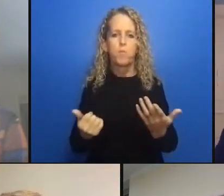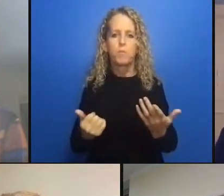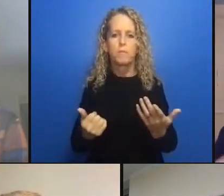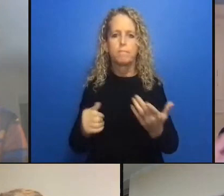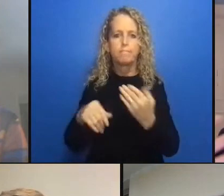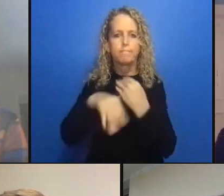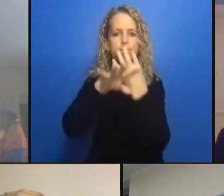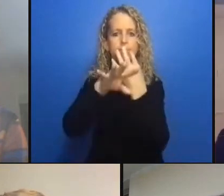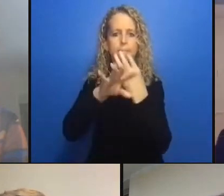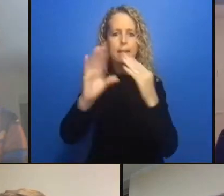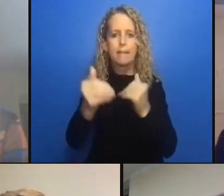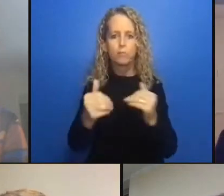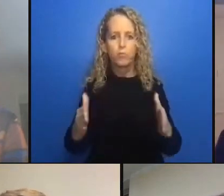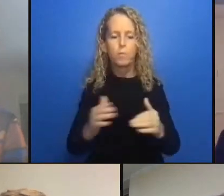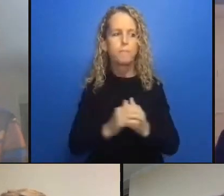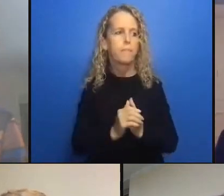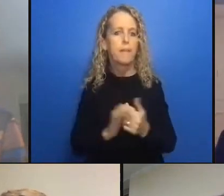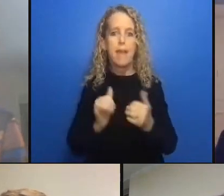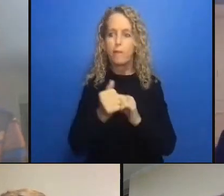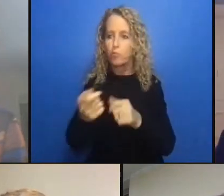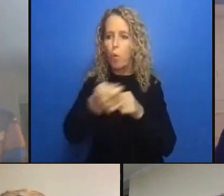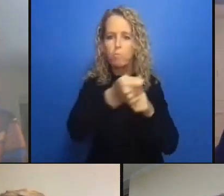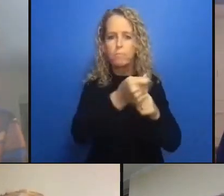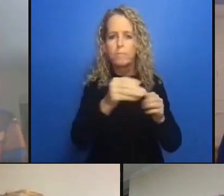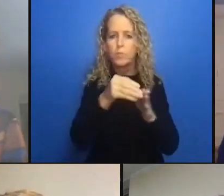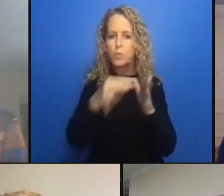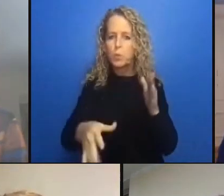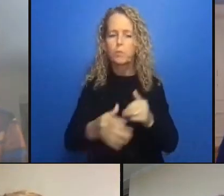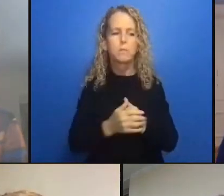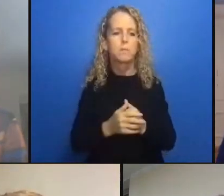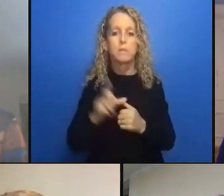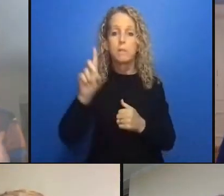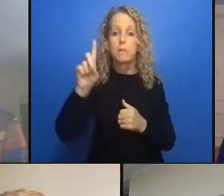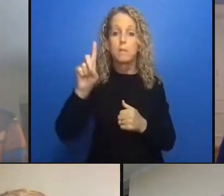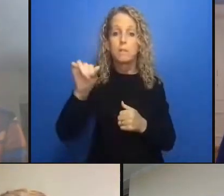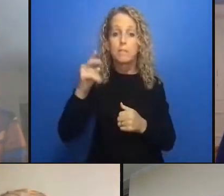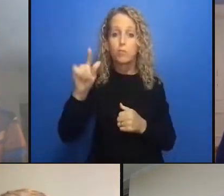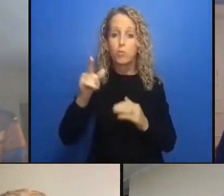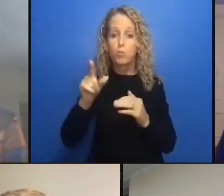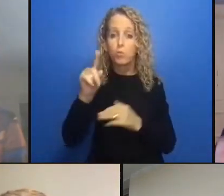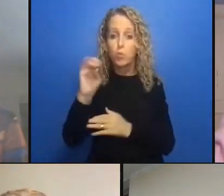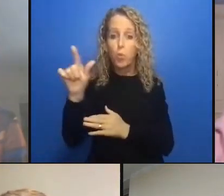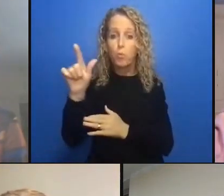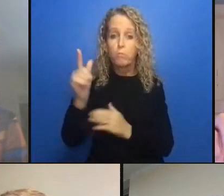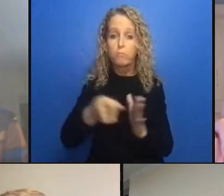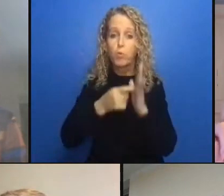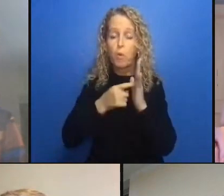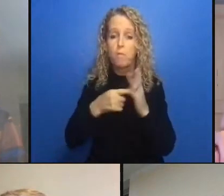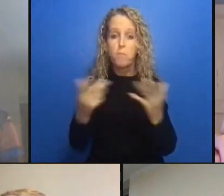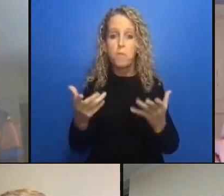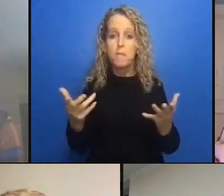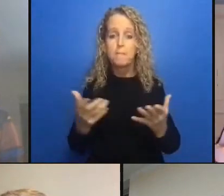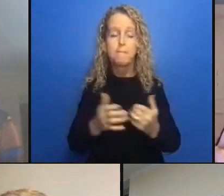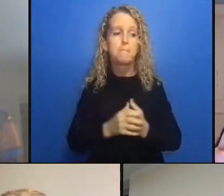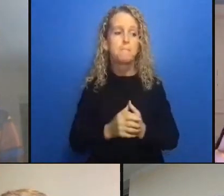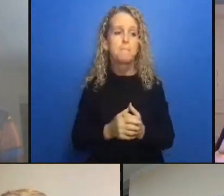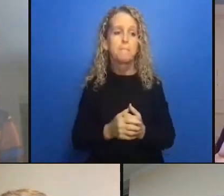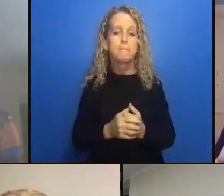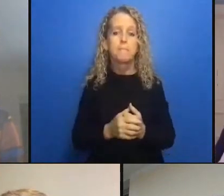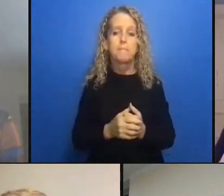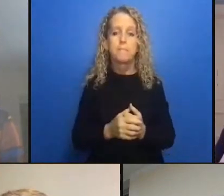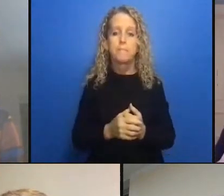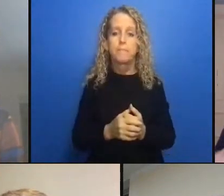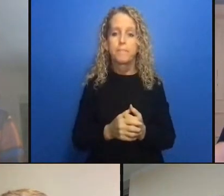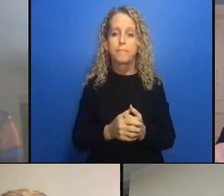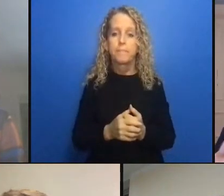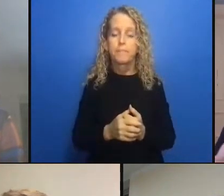moment? What kind of digital tools are available and what's the right balance of, you know, many small